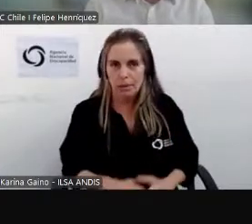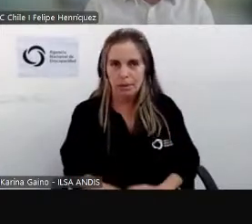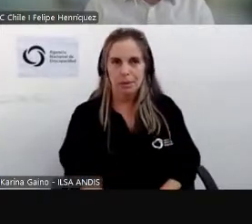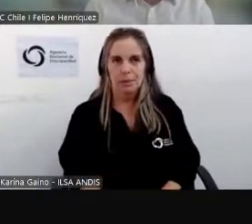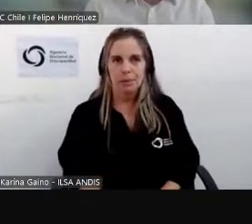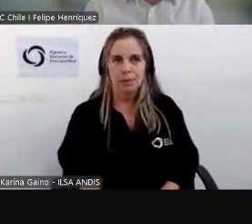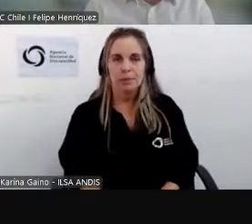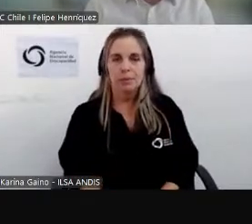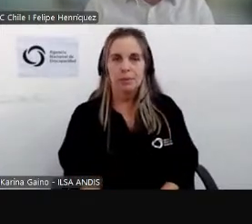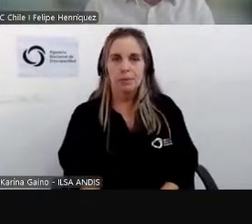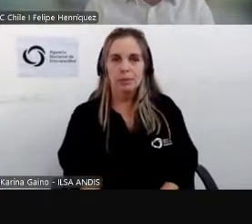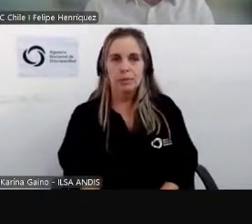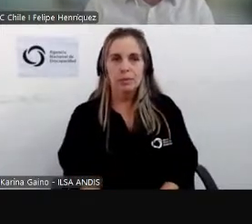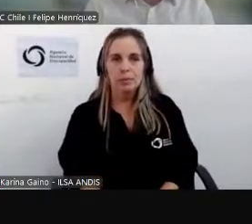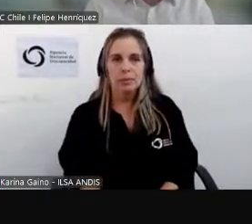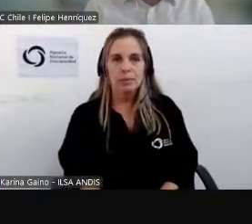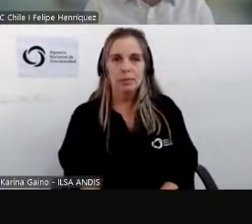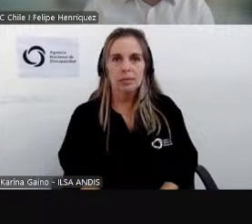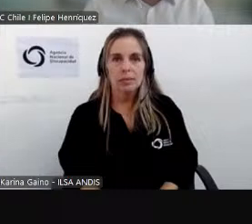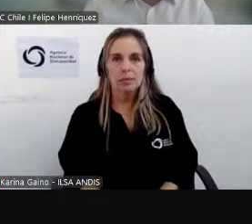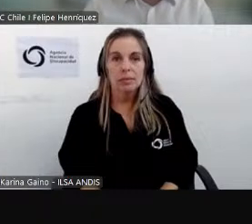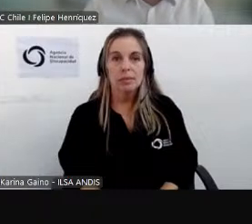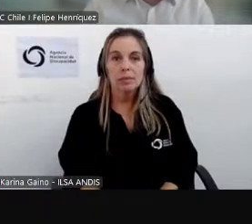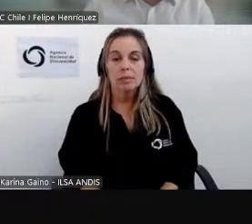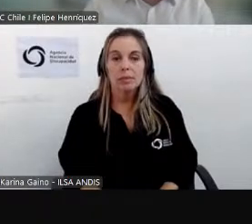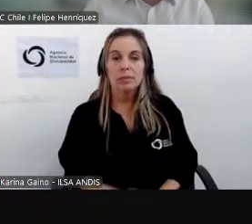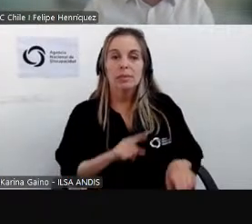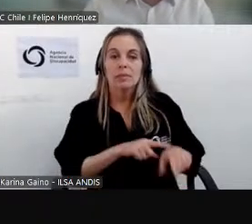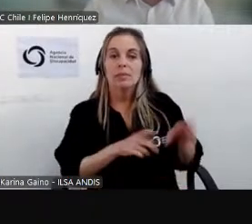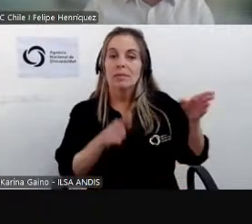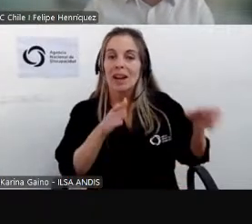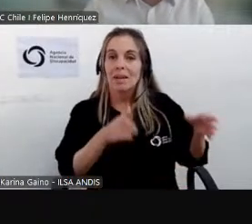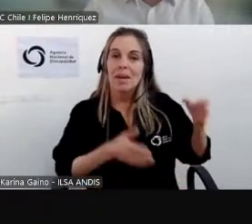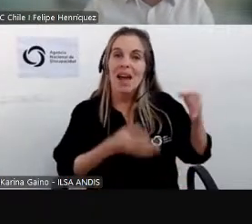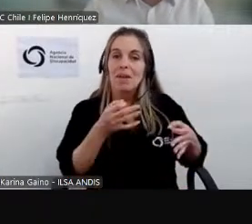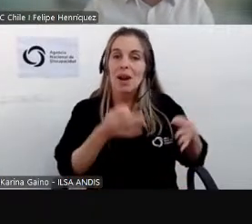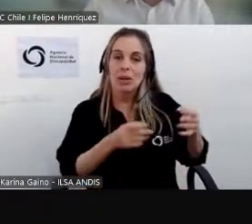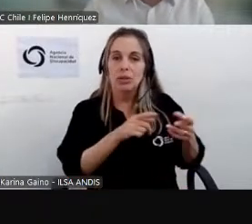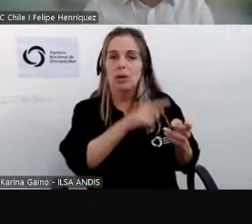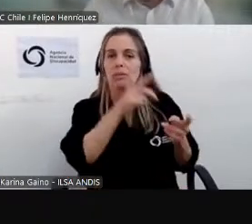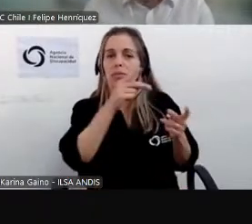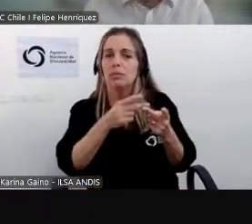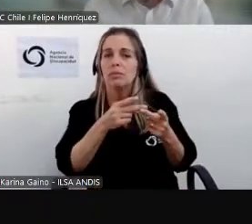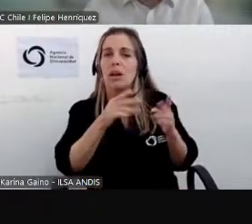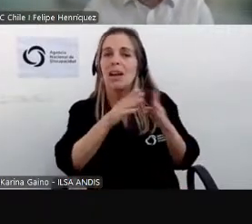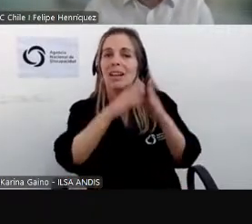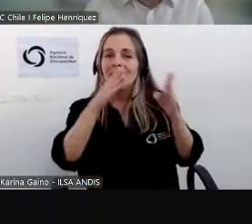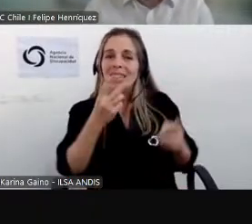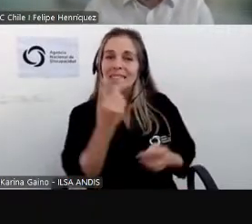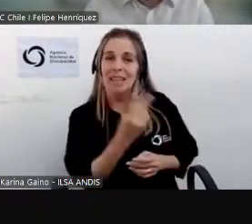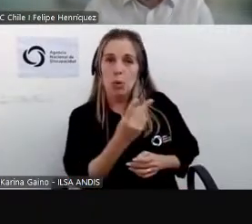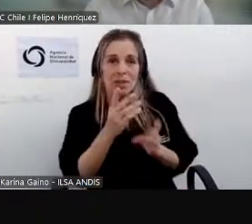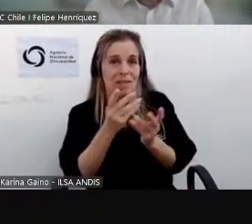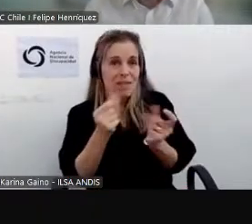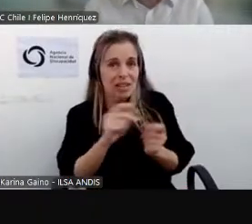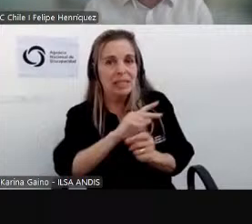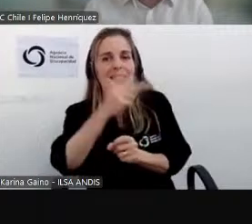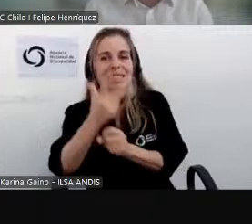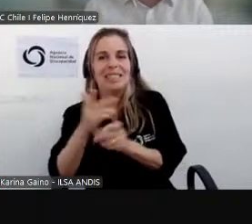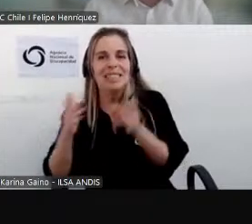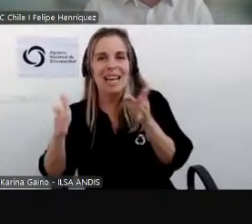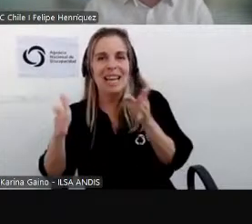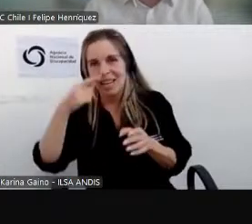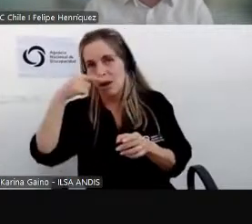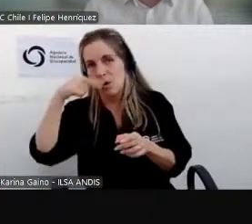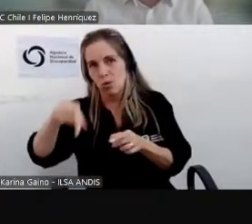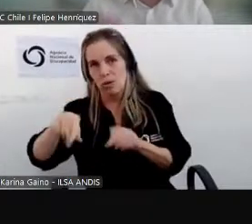a solution to the problem affecting them. Once this good offices stage is over, we move on to